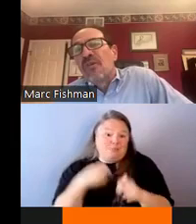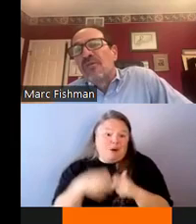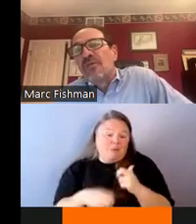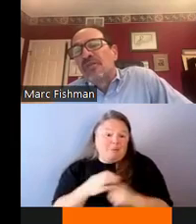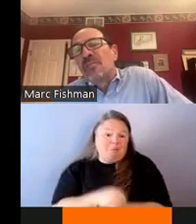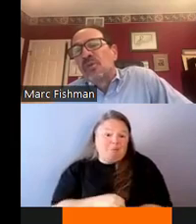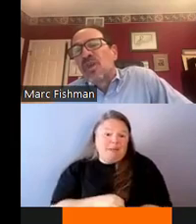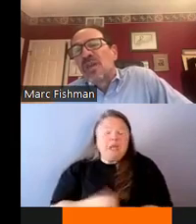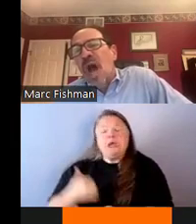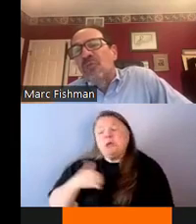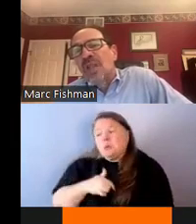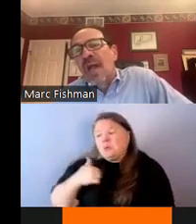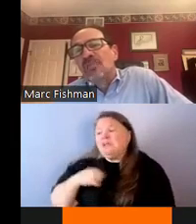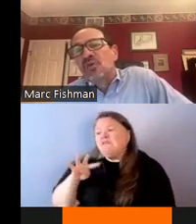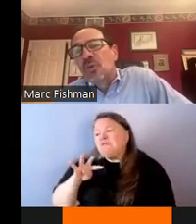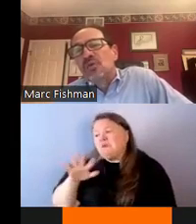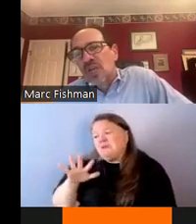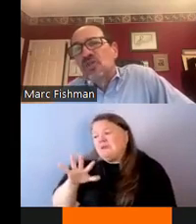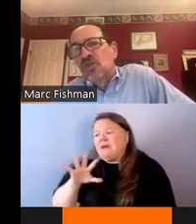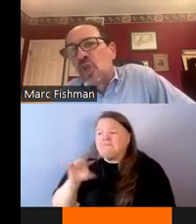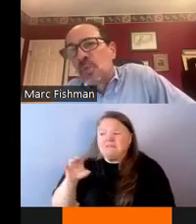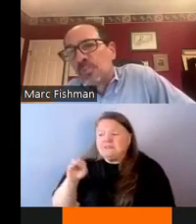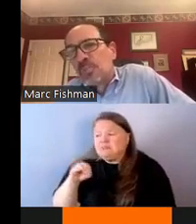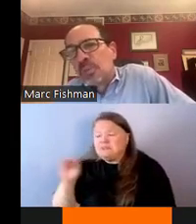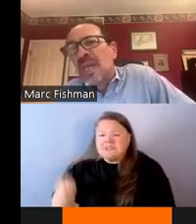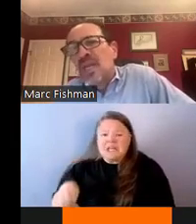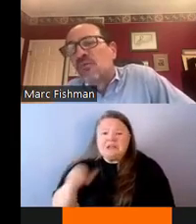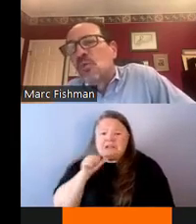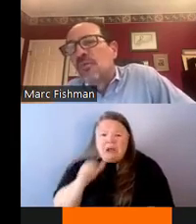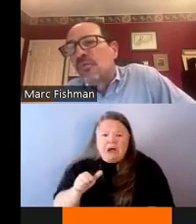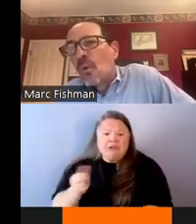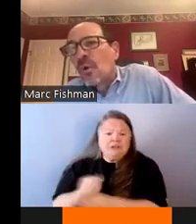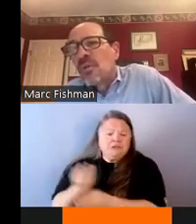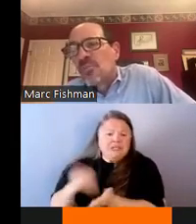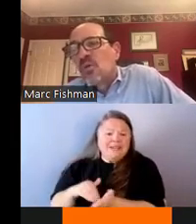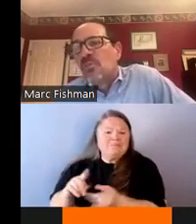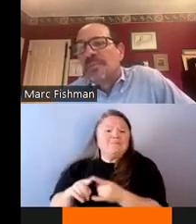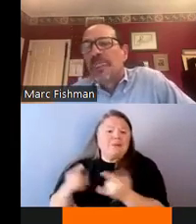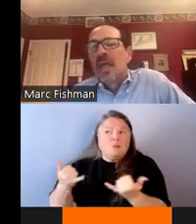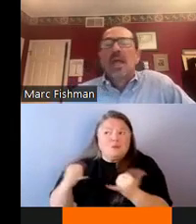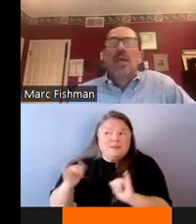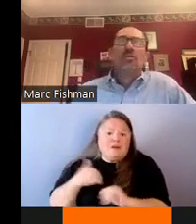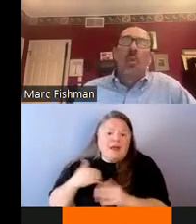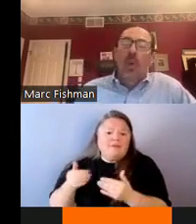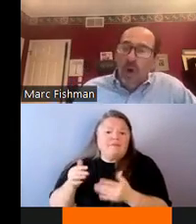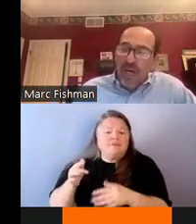maybe 45 or 50% non-relapse in yours, that's still plenty of room for